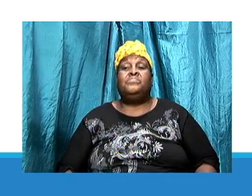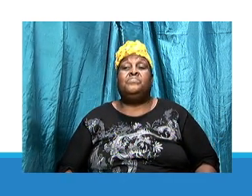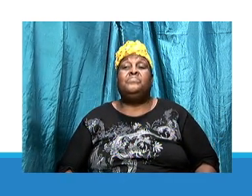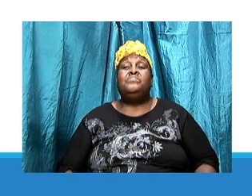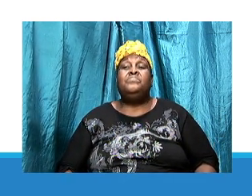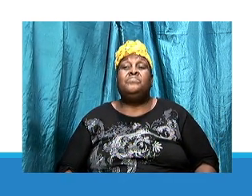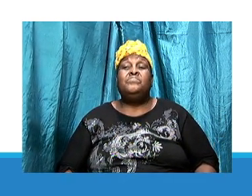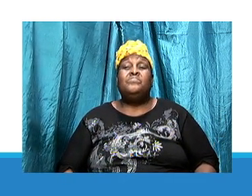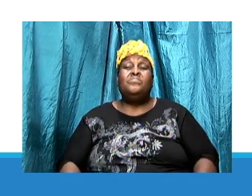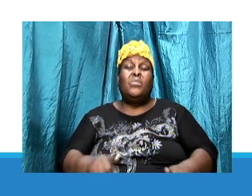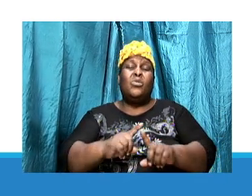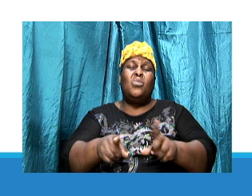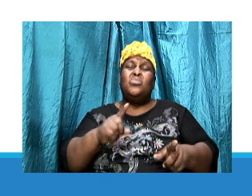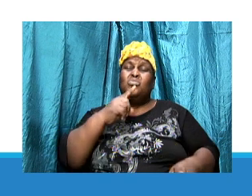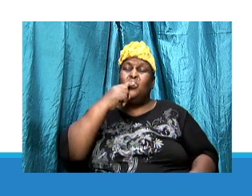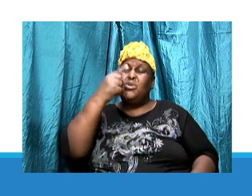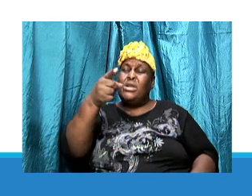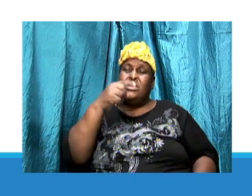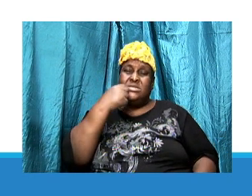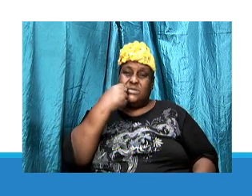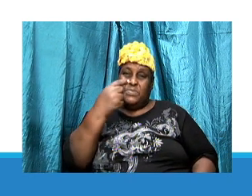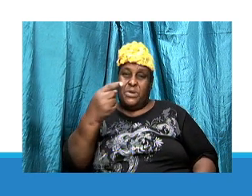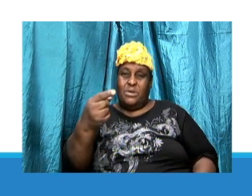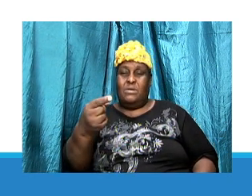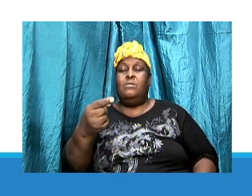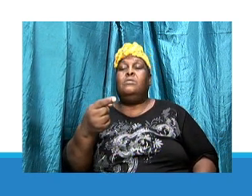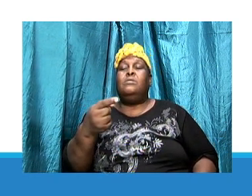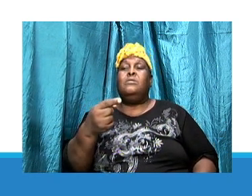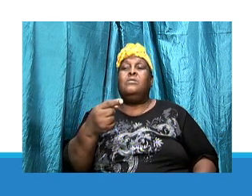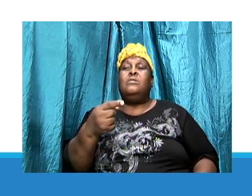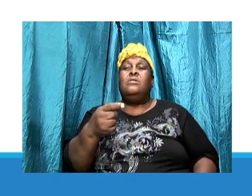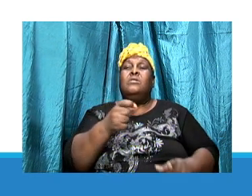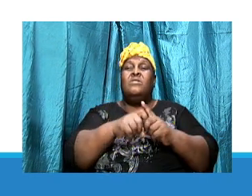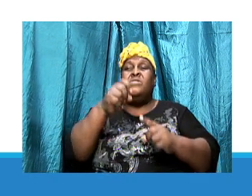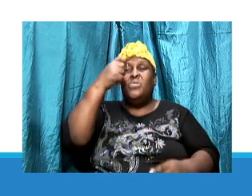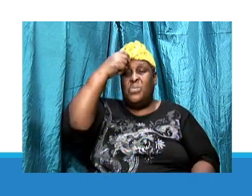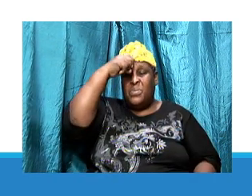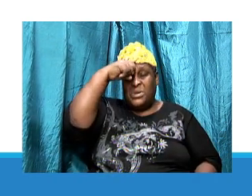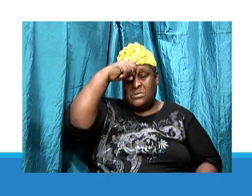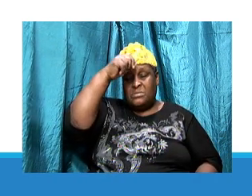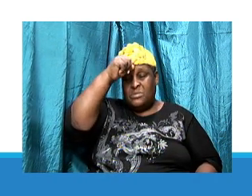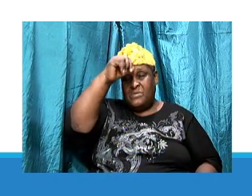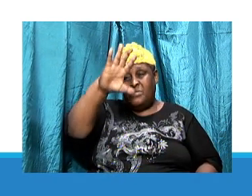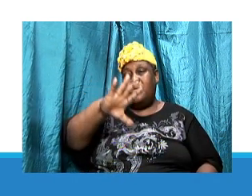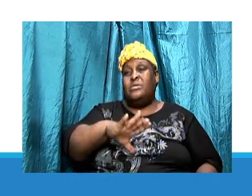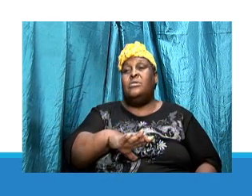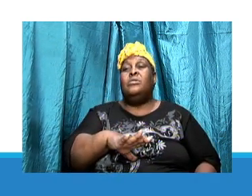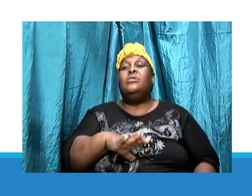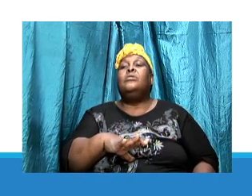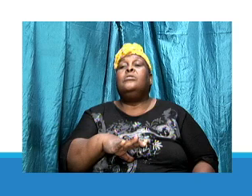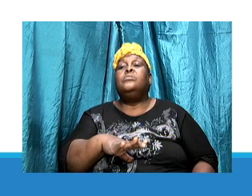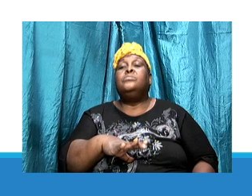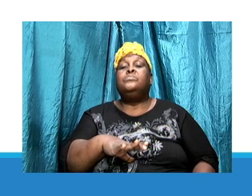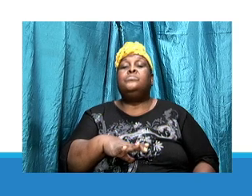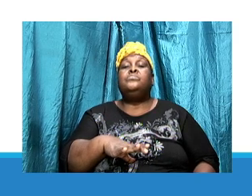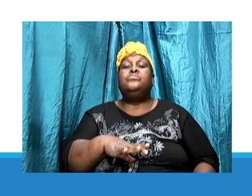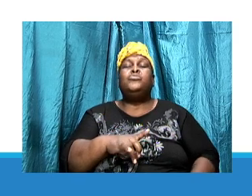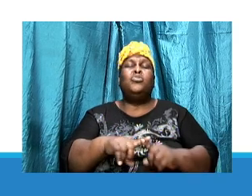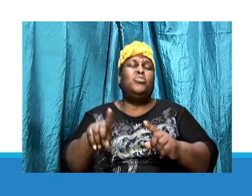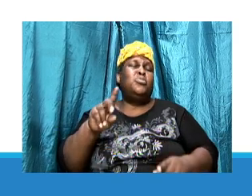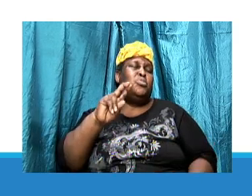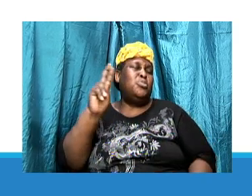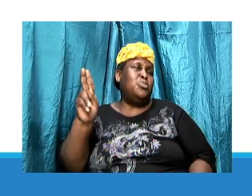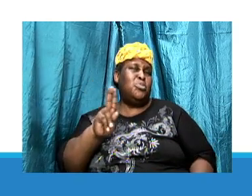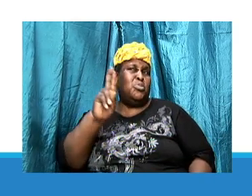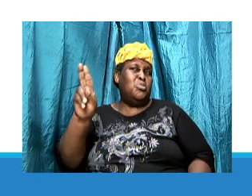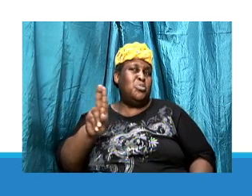you know, we don't really speak of the wisdom of men, and we don't use